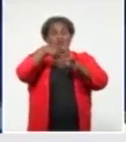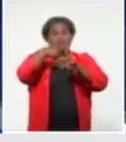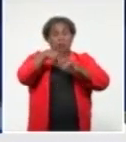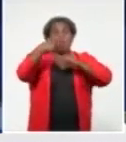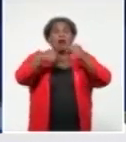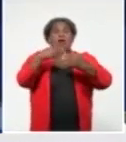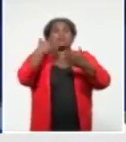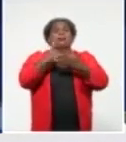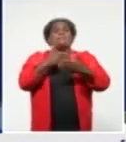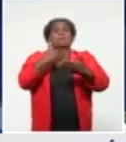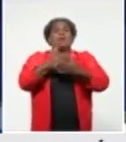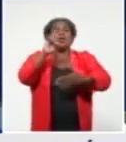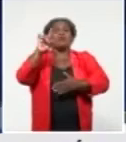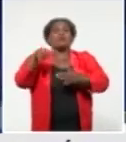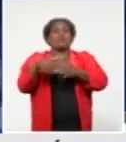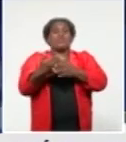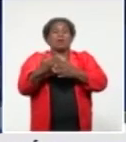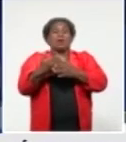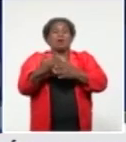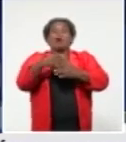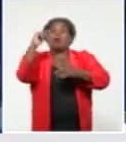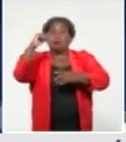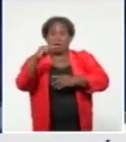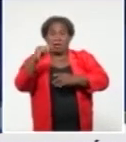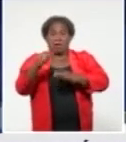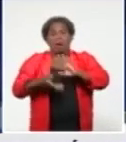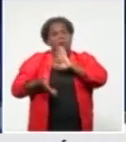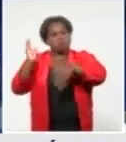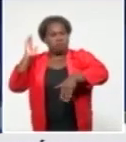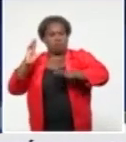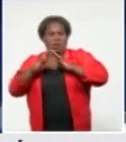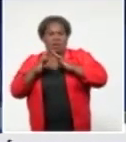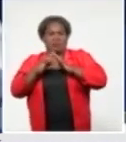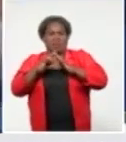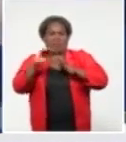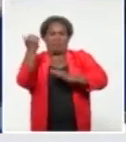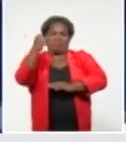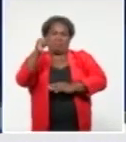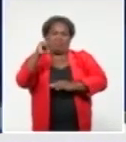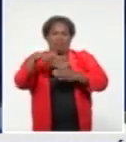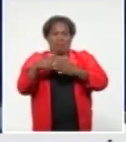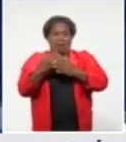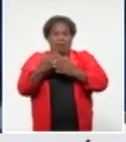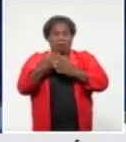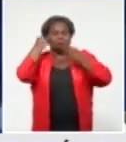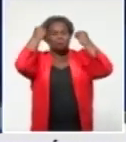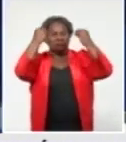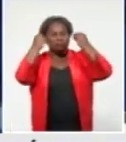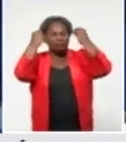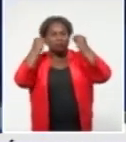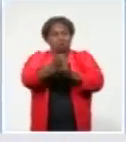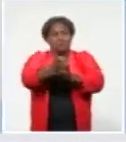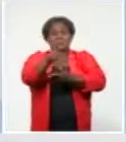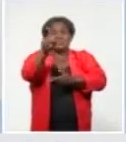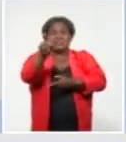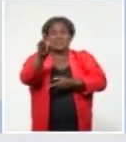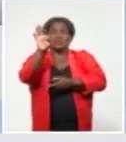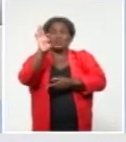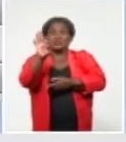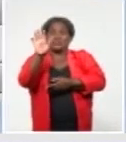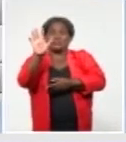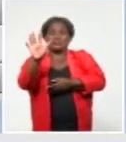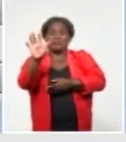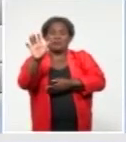that have prevented our country from reporting any fatalities in the last 14 days are being properly applied. For the